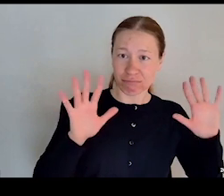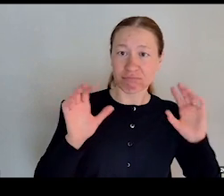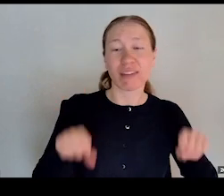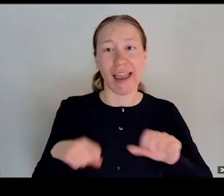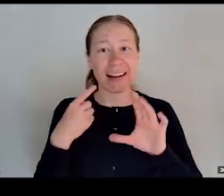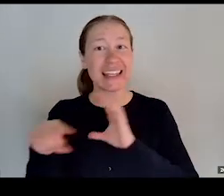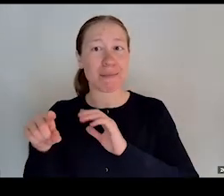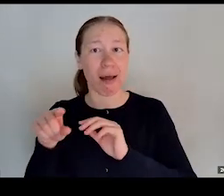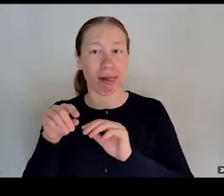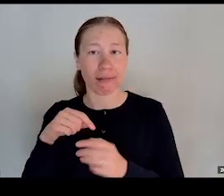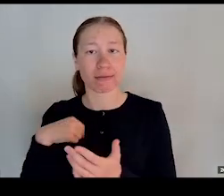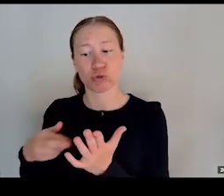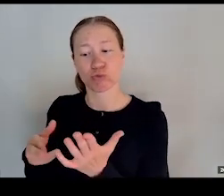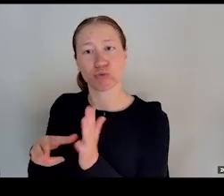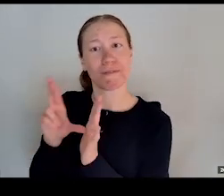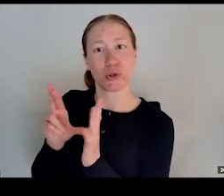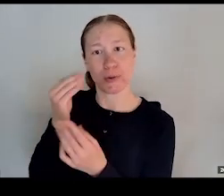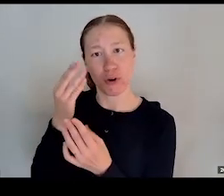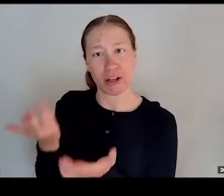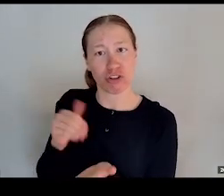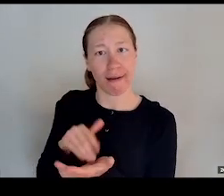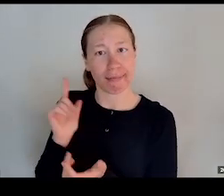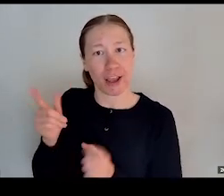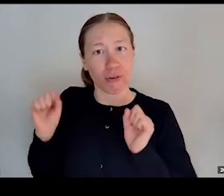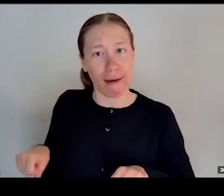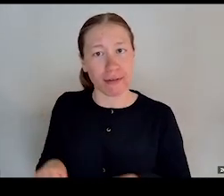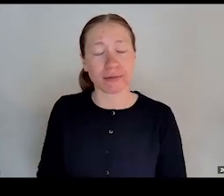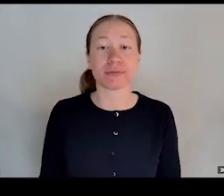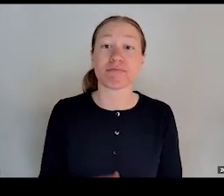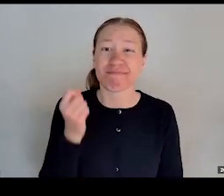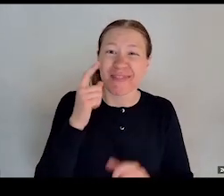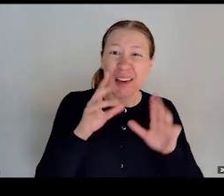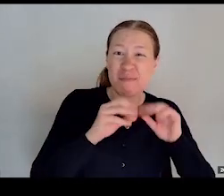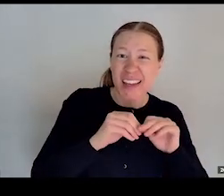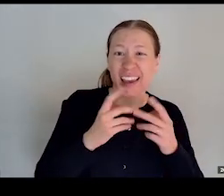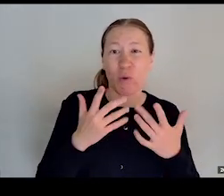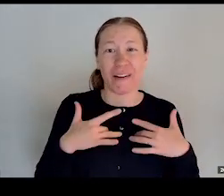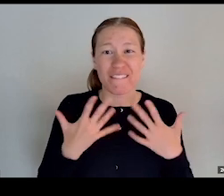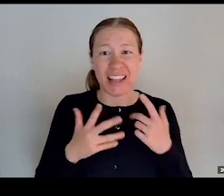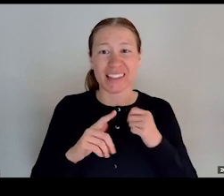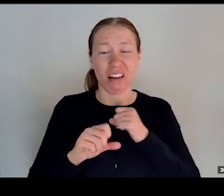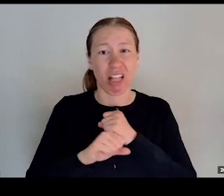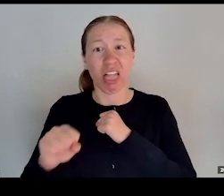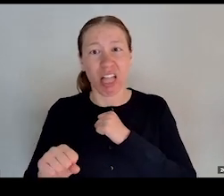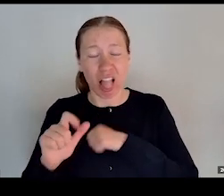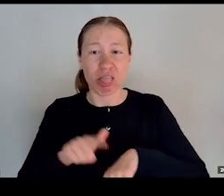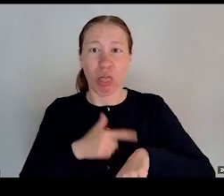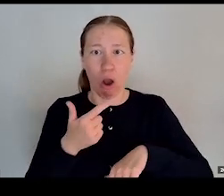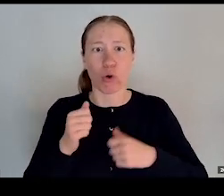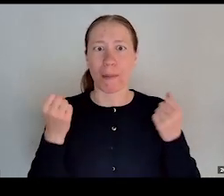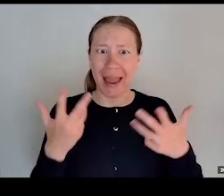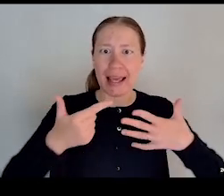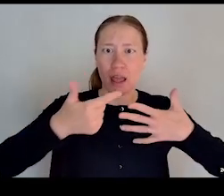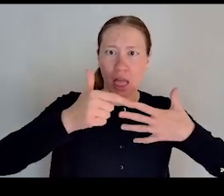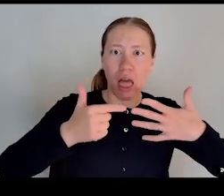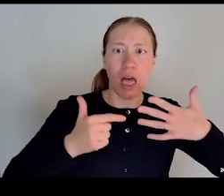reflect on that information afterwards. If meetings or events are going to be long or having several back-to-back, say we're at a conference and there are a